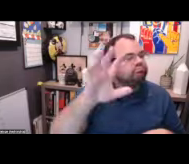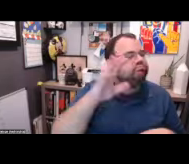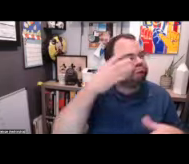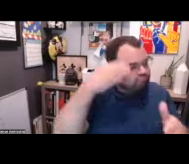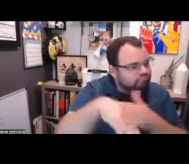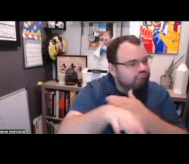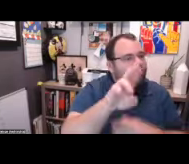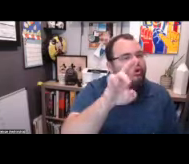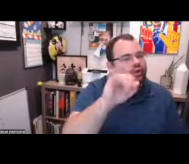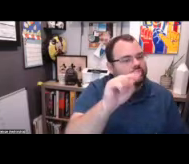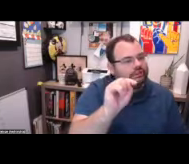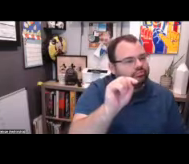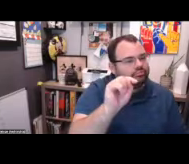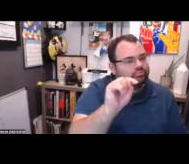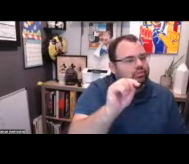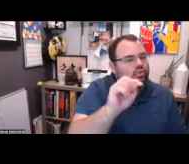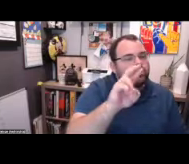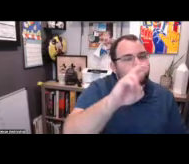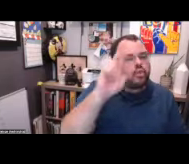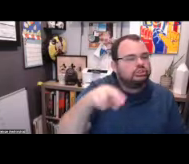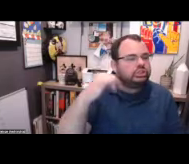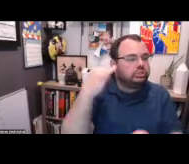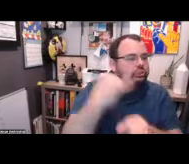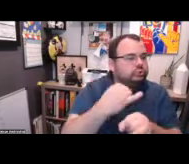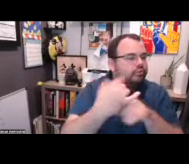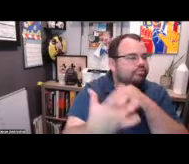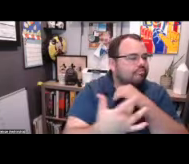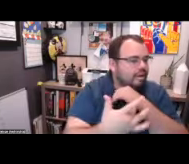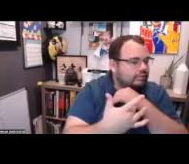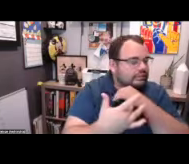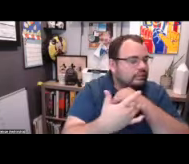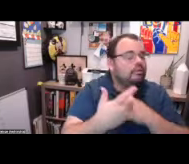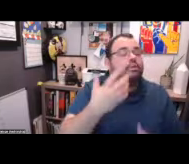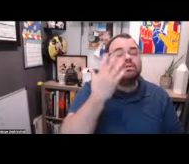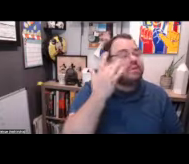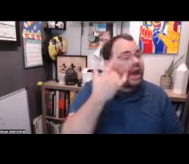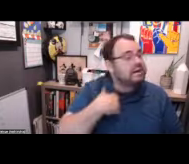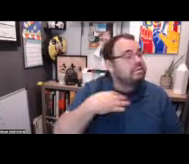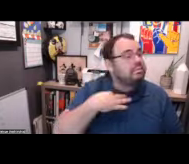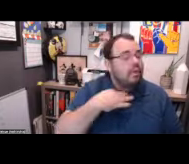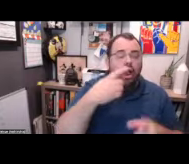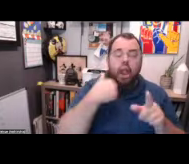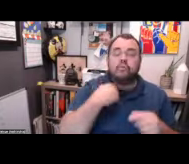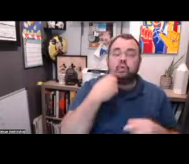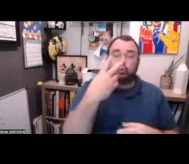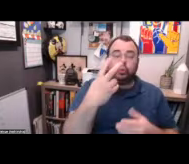So I went into RIT, Rochester Institute of Technology,